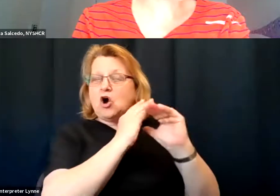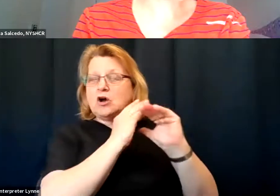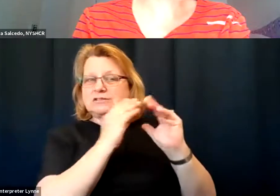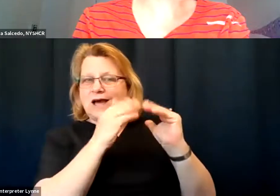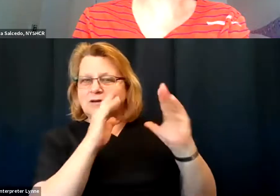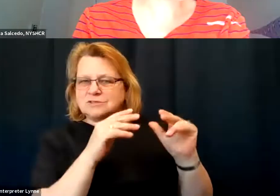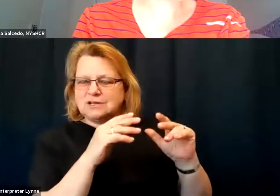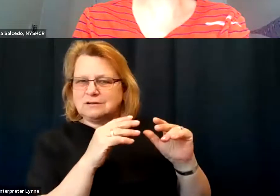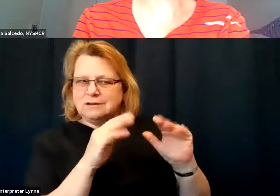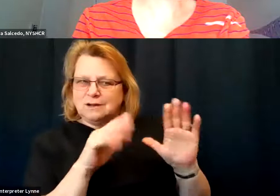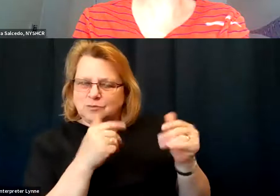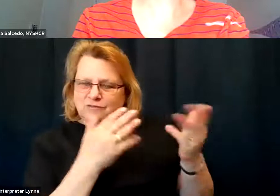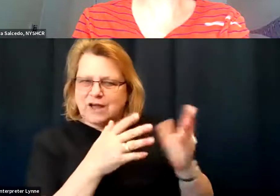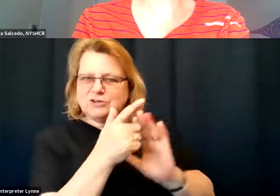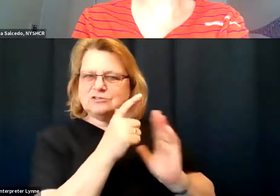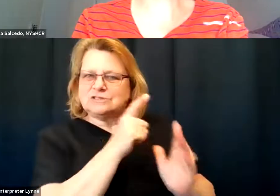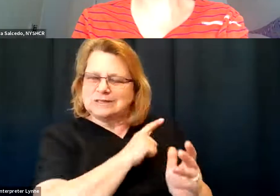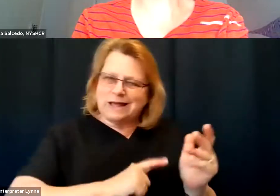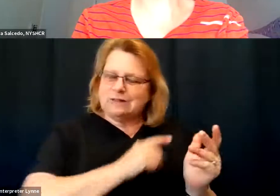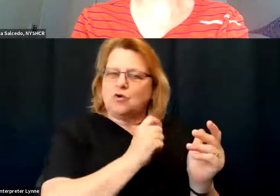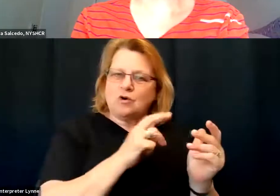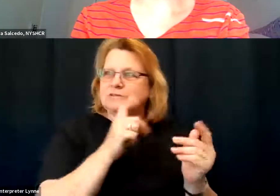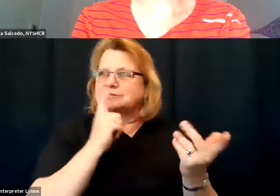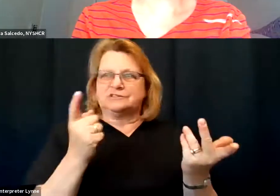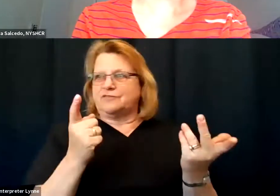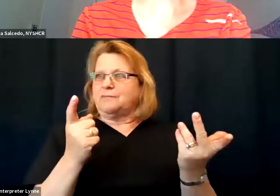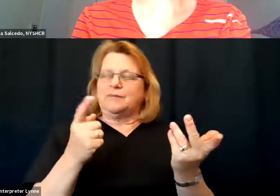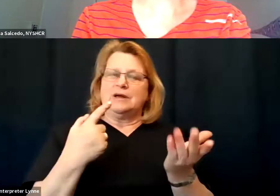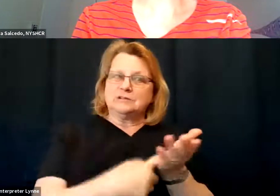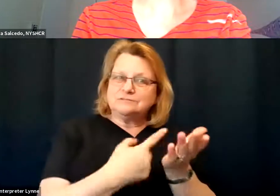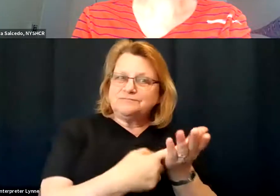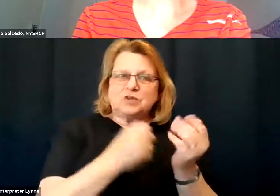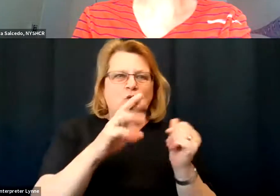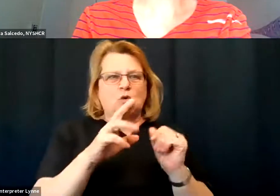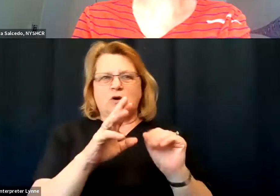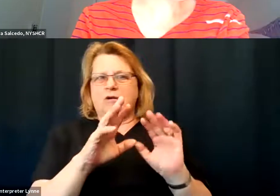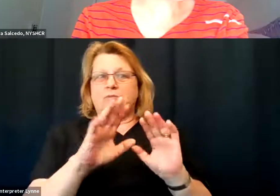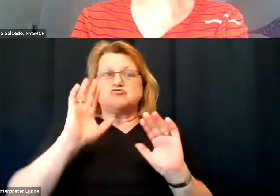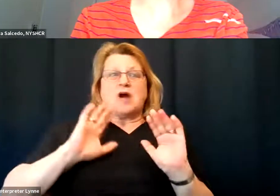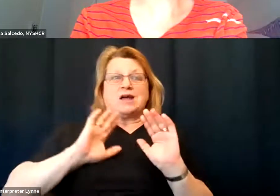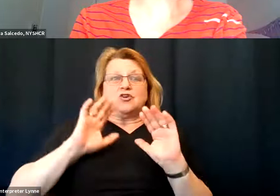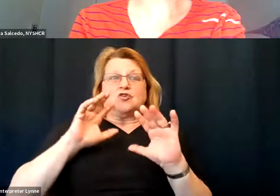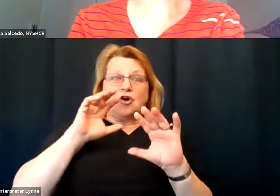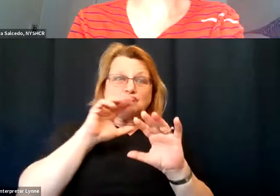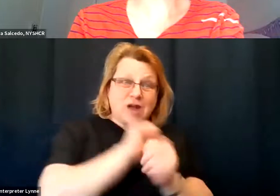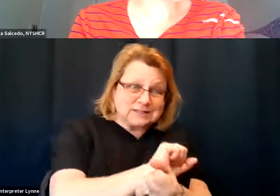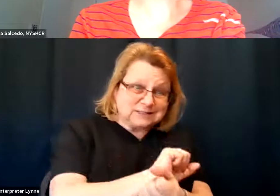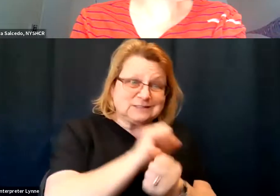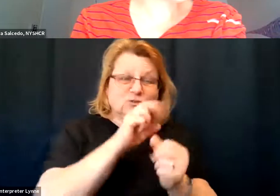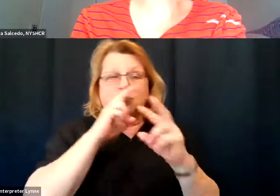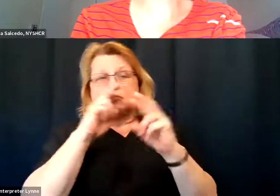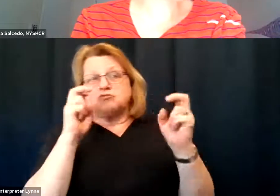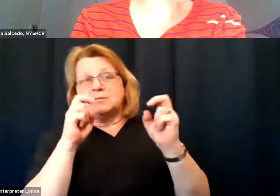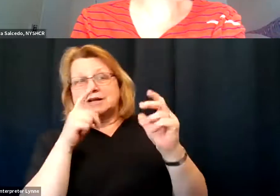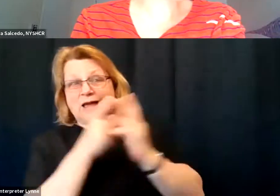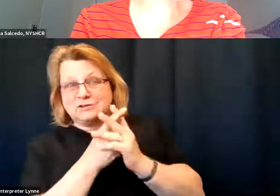from inquiring about or even discussing any prior arrests or criminal accusations that have been resolved